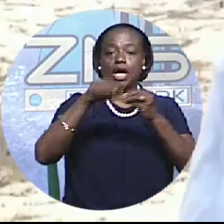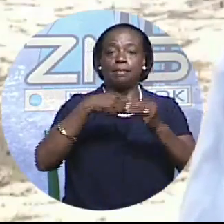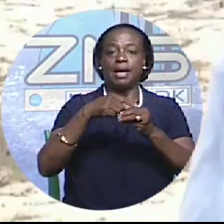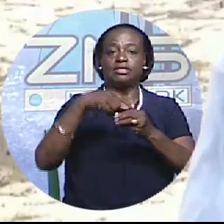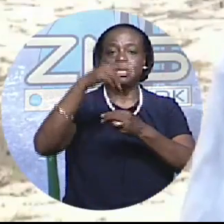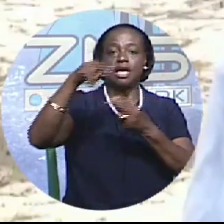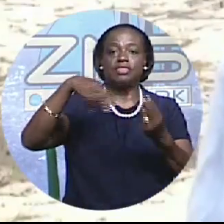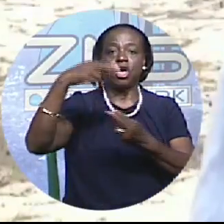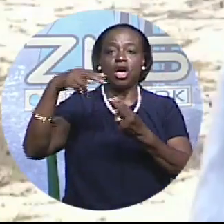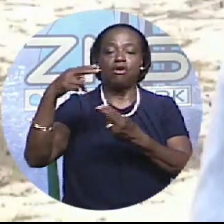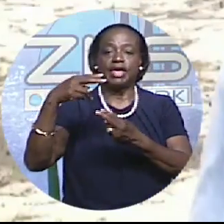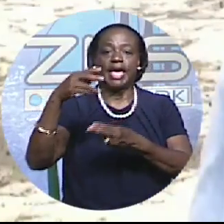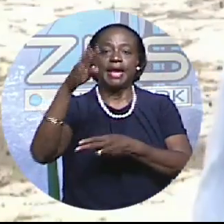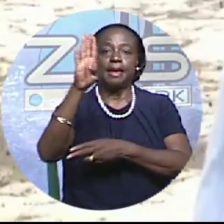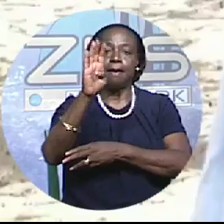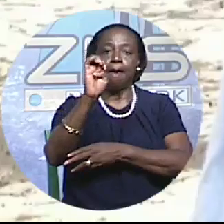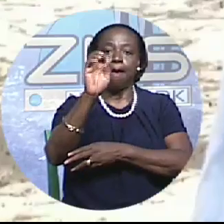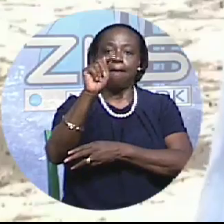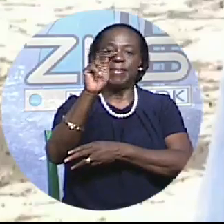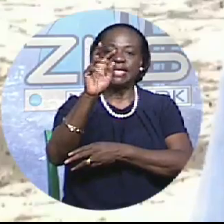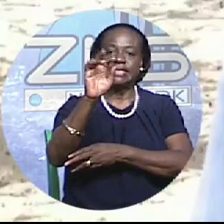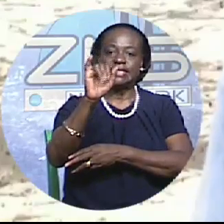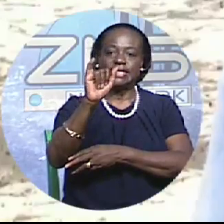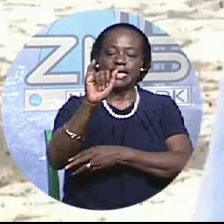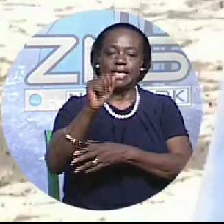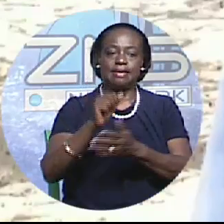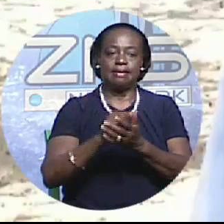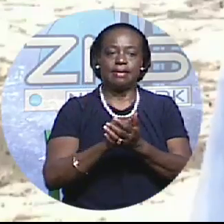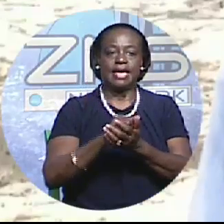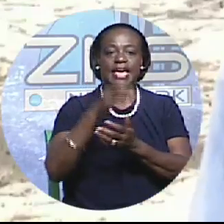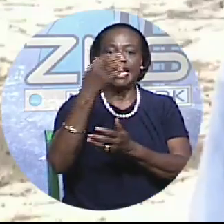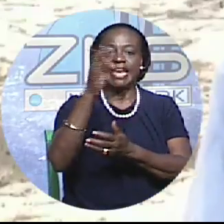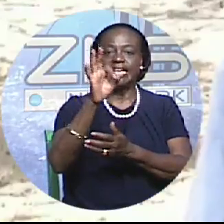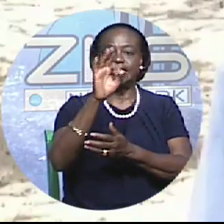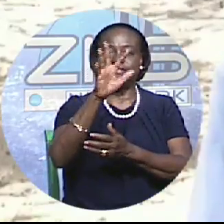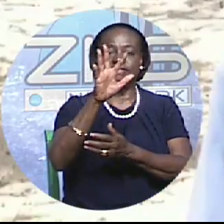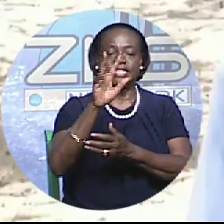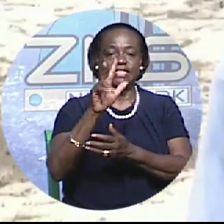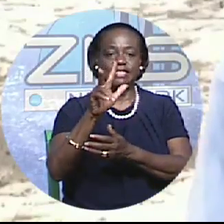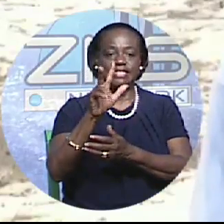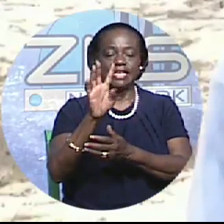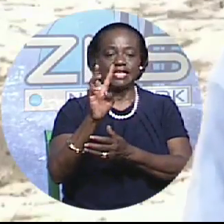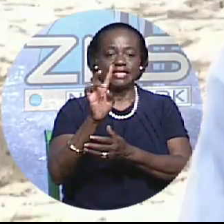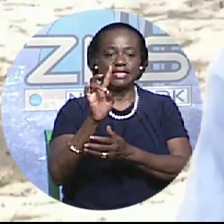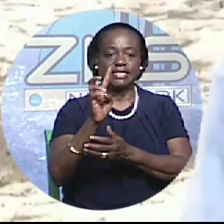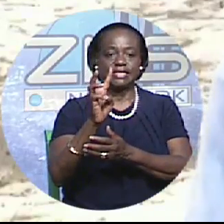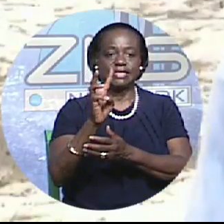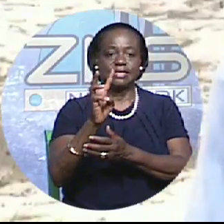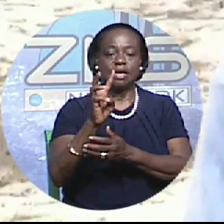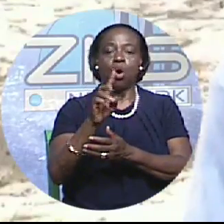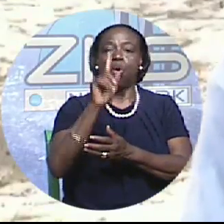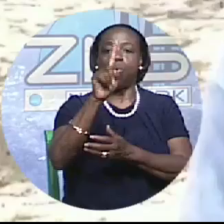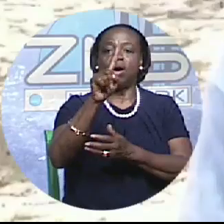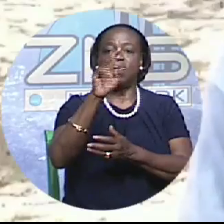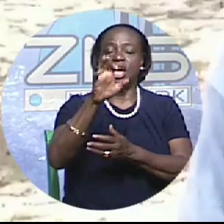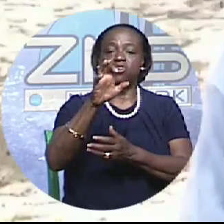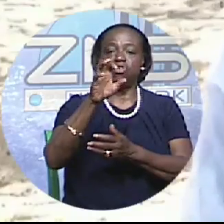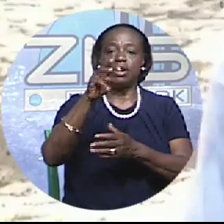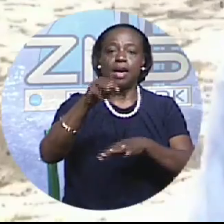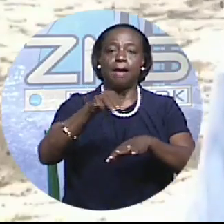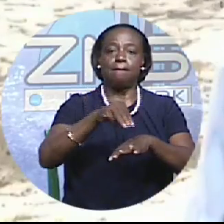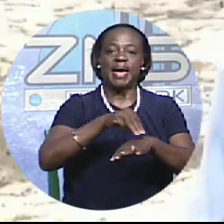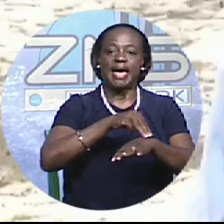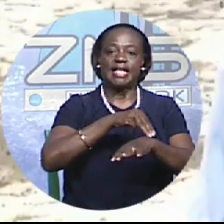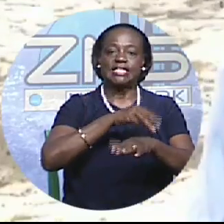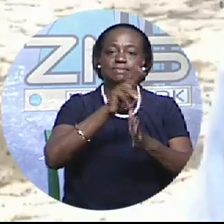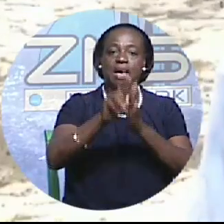San Salvador in 1956. The Category 3 hurricane boasted wind speeds of 100 miles per hour and